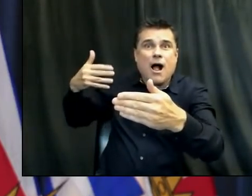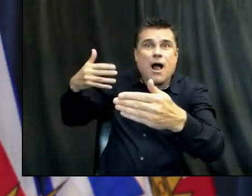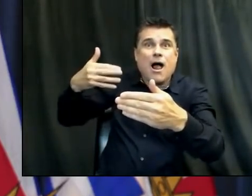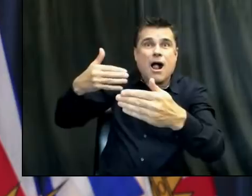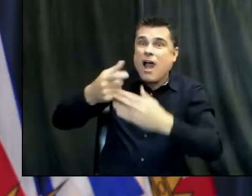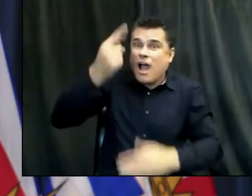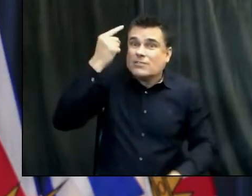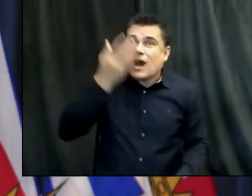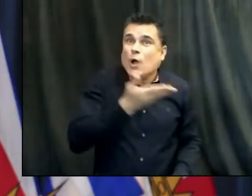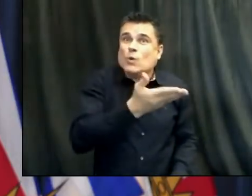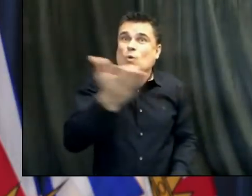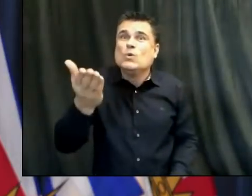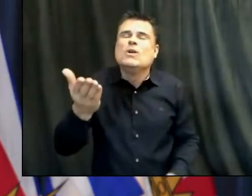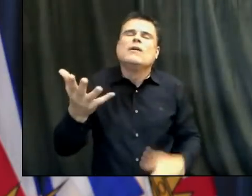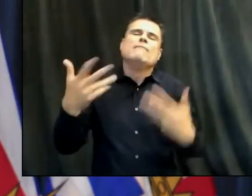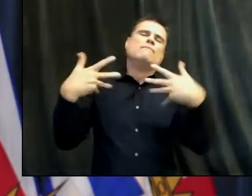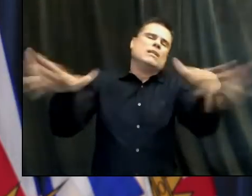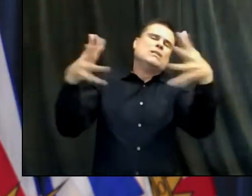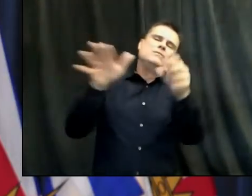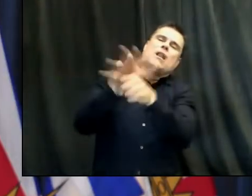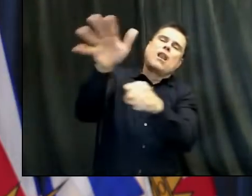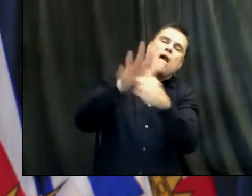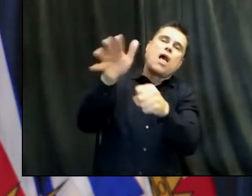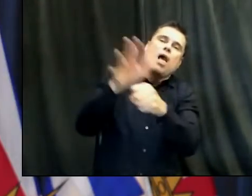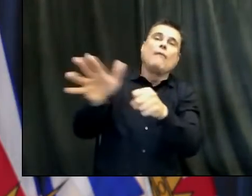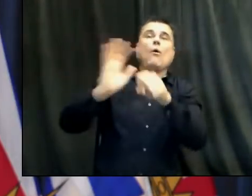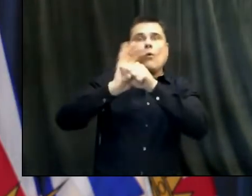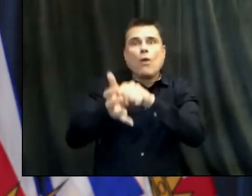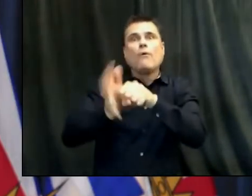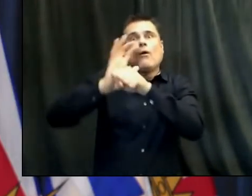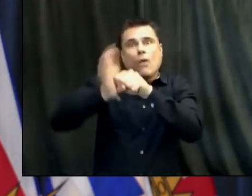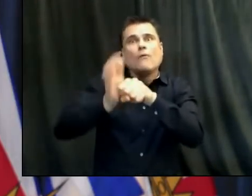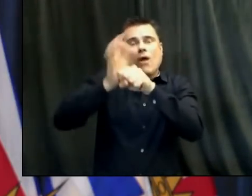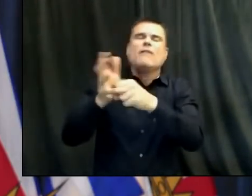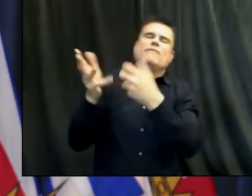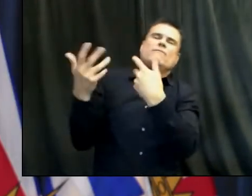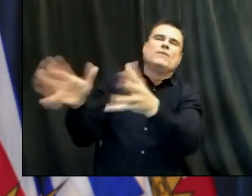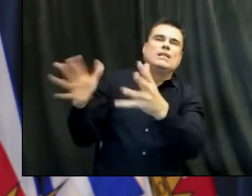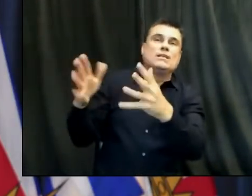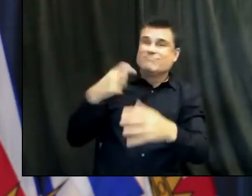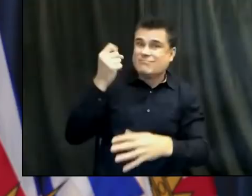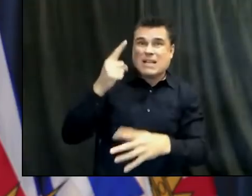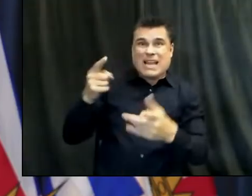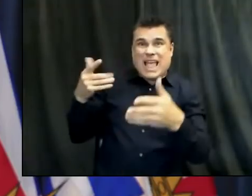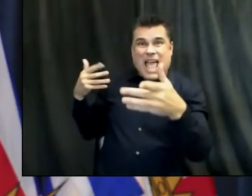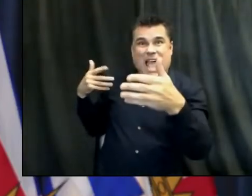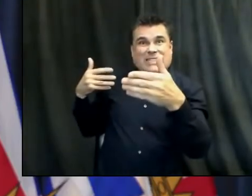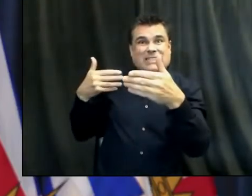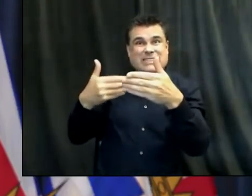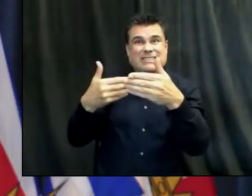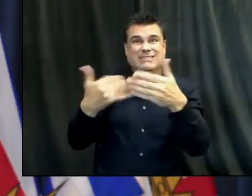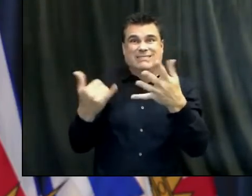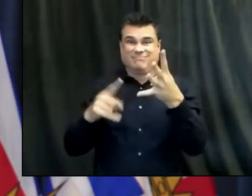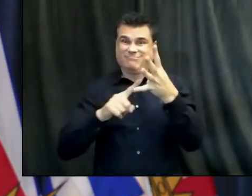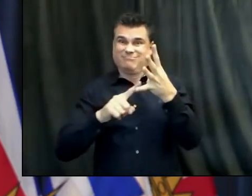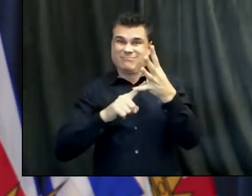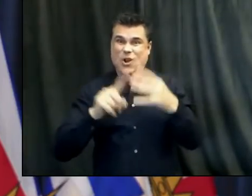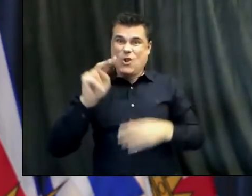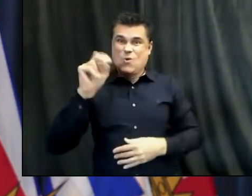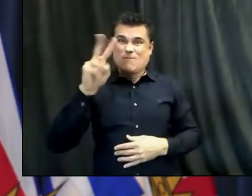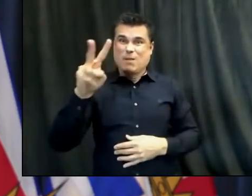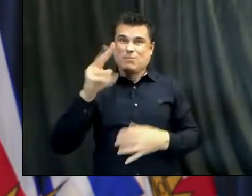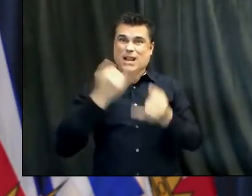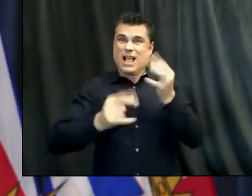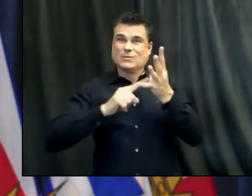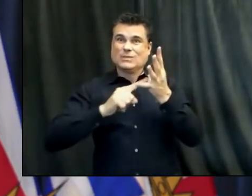now, that's not possible. I understand that the month of December, where this is the last weekend of November, is important to